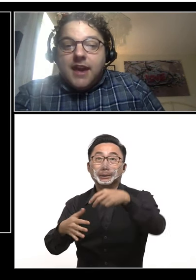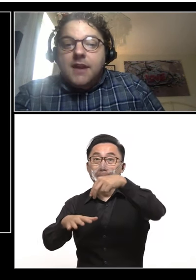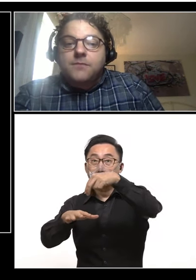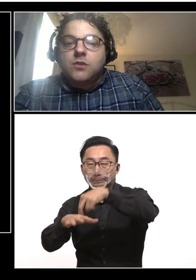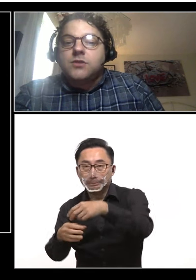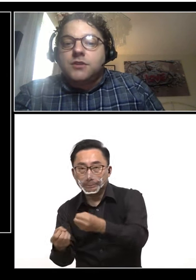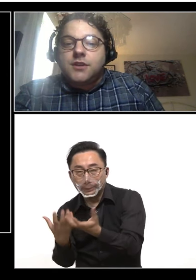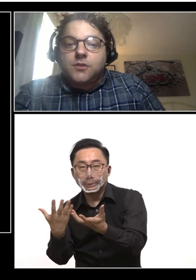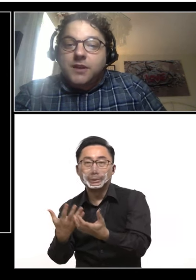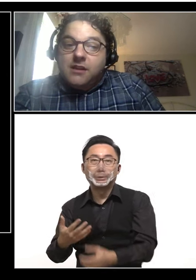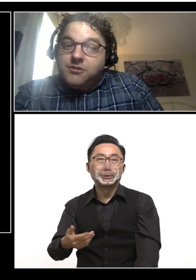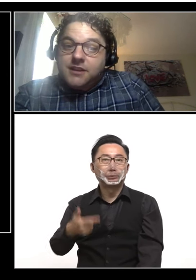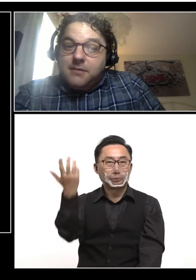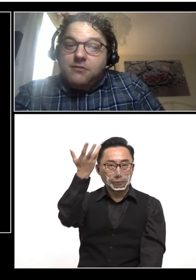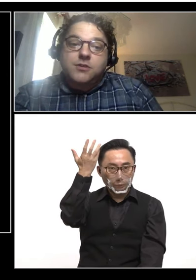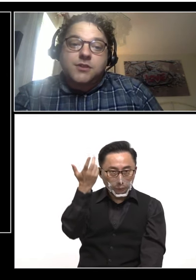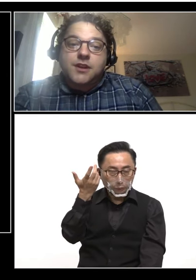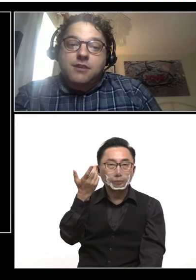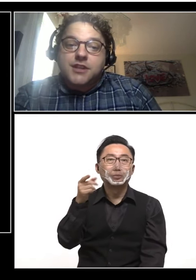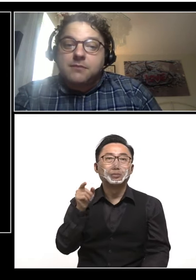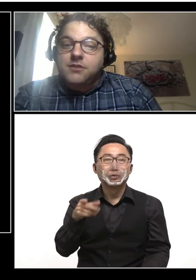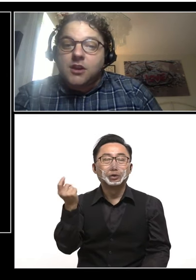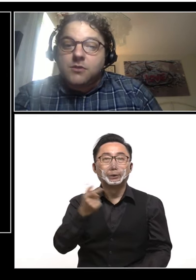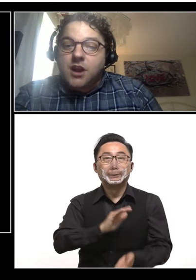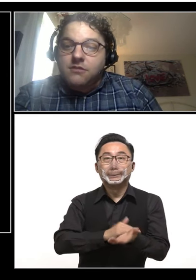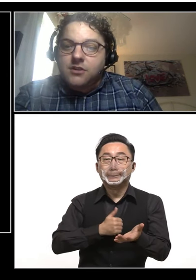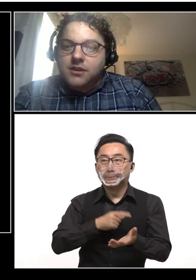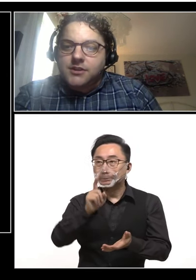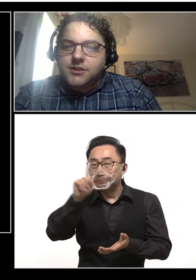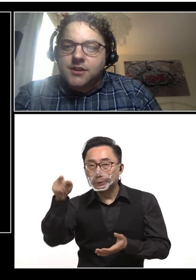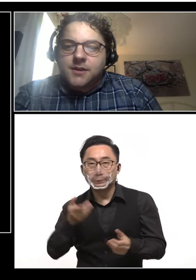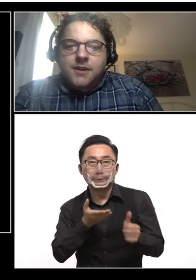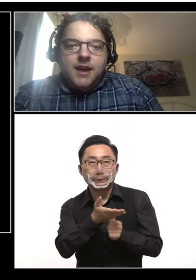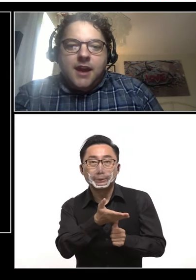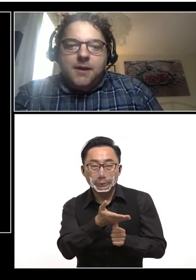healthcare. All doctors were killed during the Khmer Rouge regime. So current knowledge